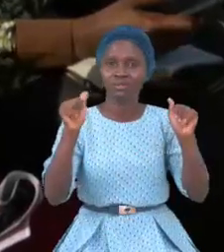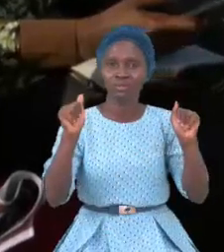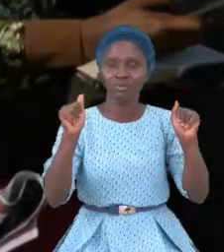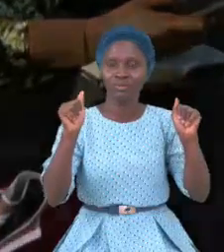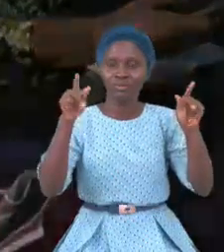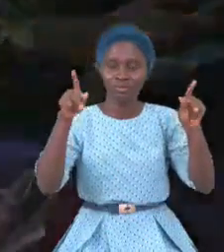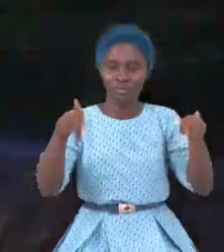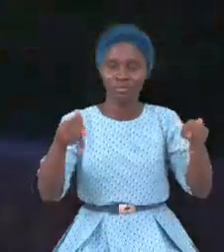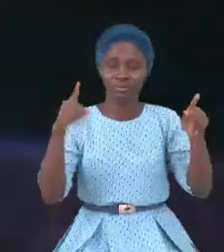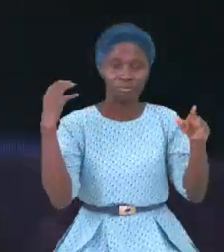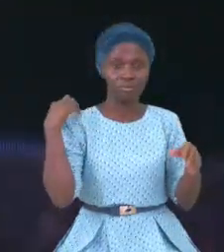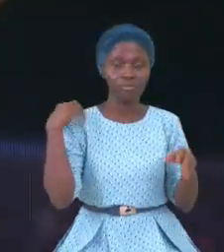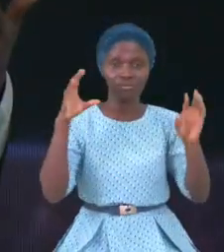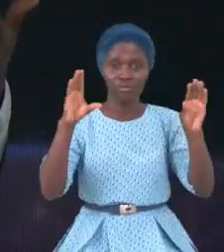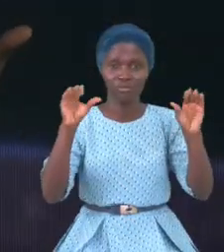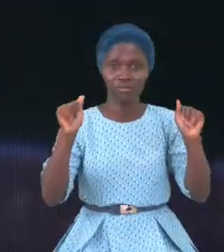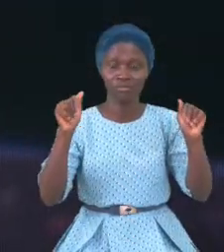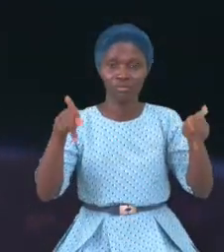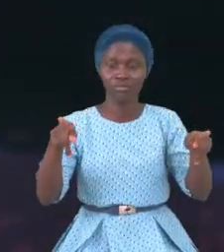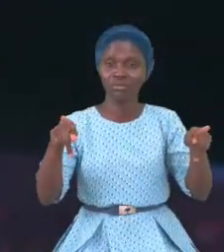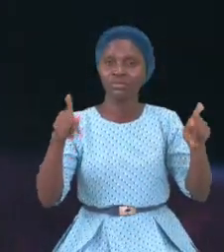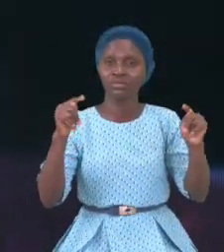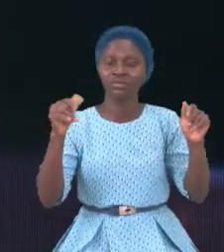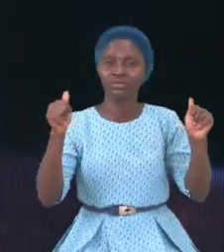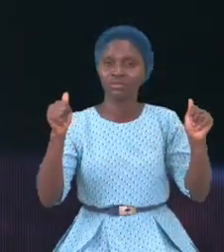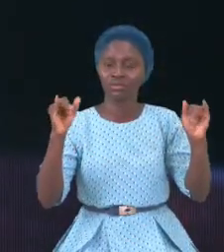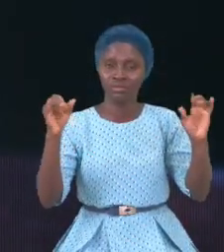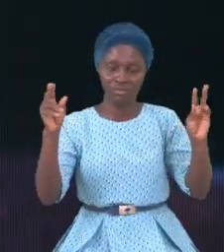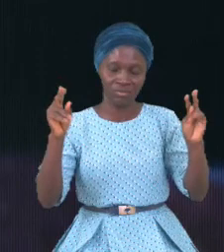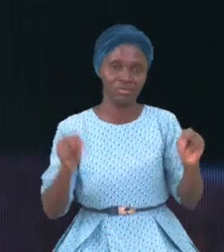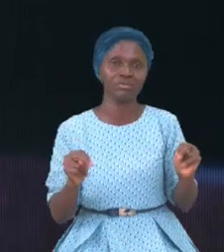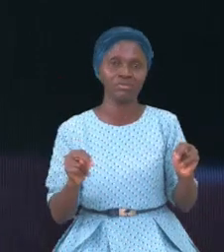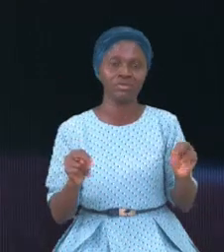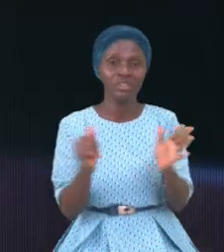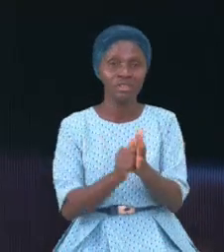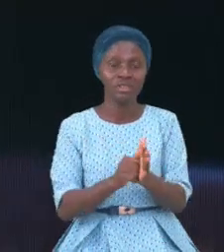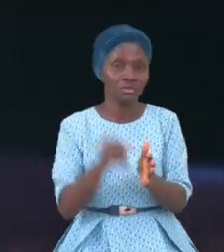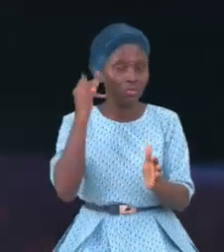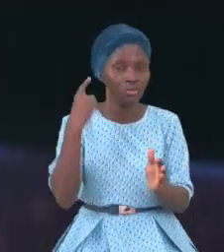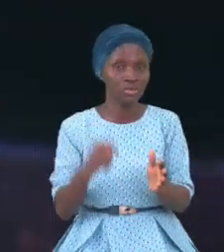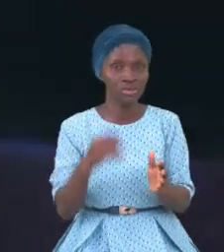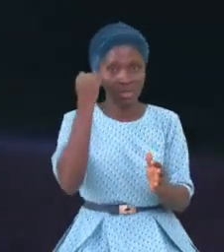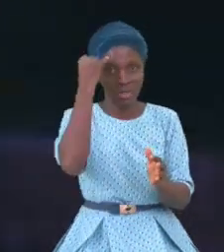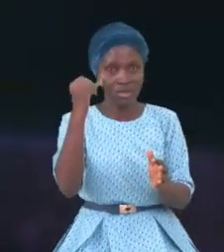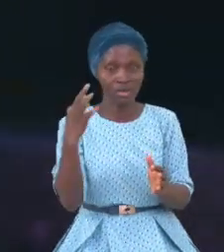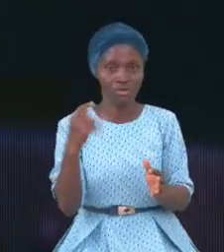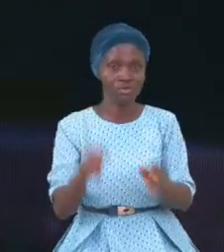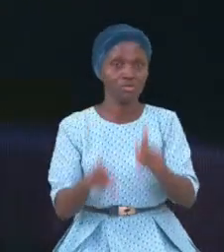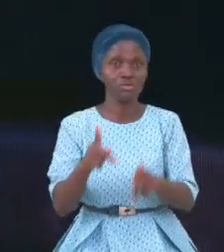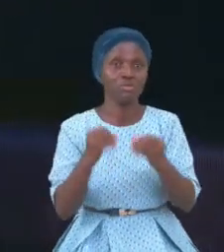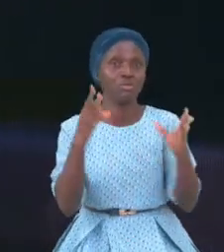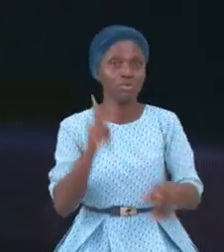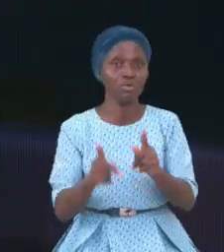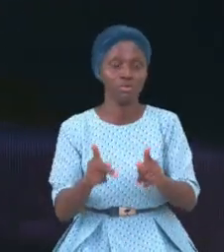Egypt. That was the kind of the idea of the multitude, the mob, the people that felt there's no